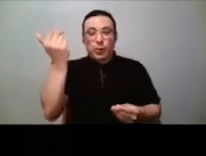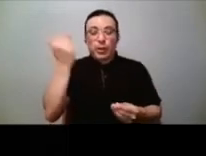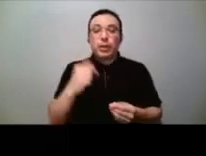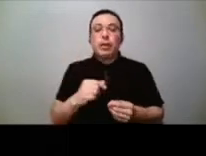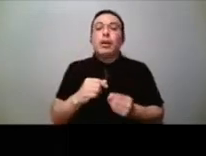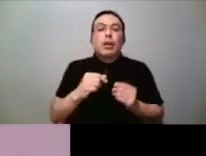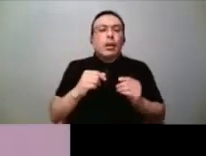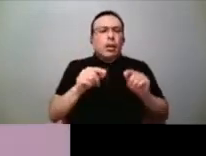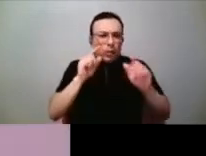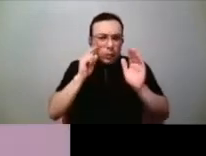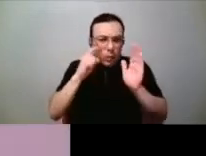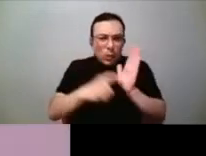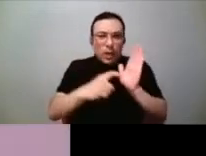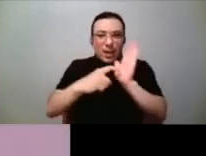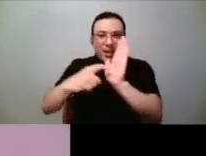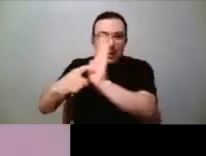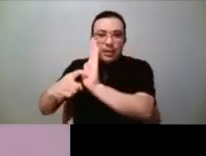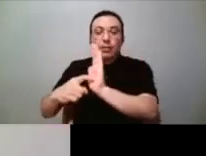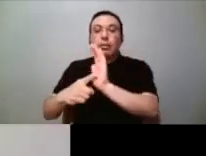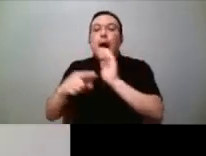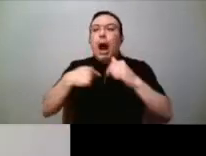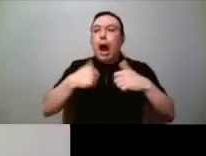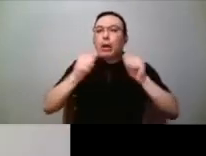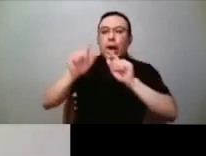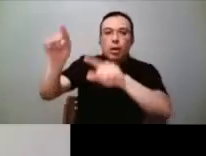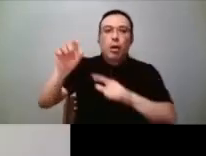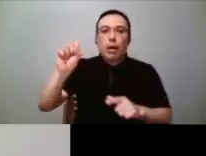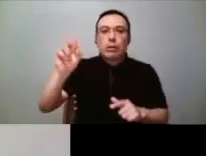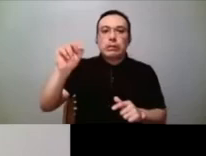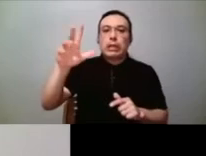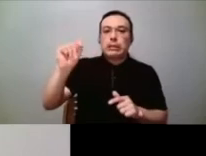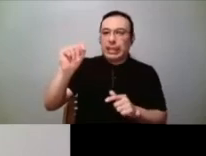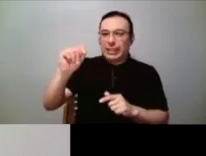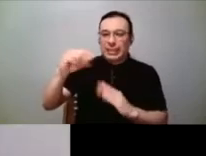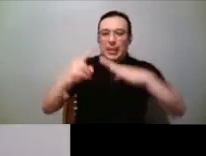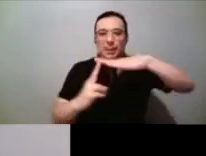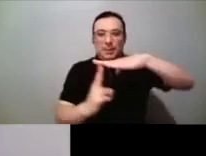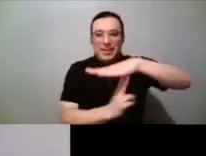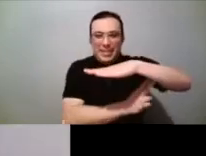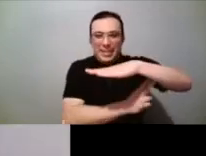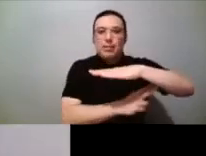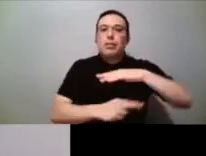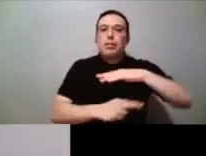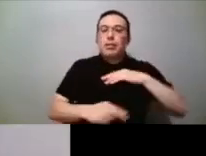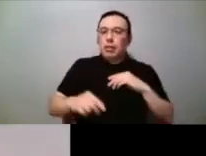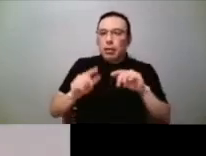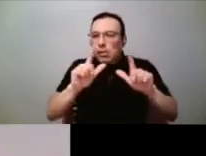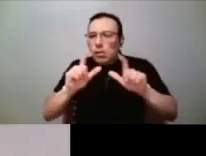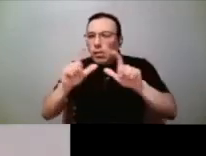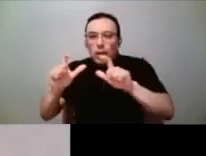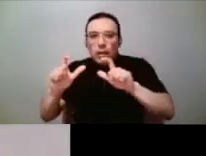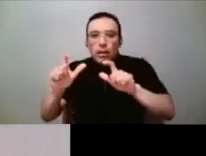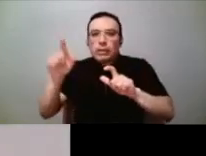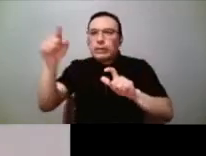emerged from the foiled effort of going out to Sunset Pier, where the only wayfinding for the disaster moor consisted of no photography signs.